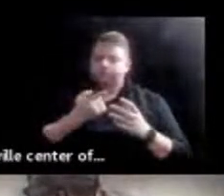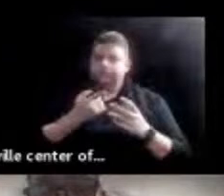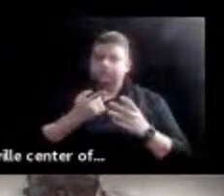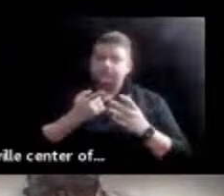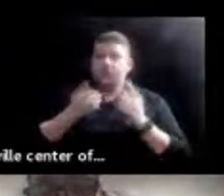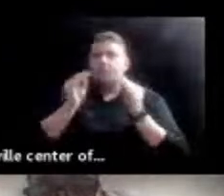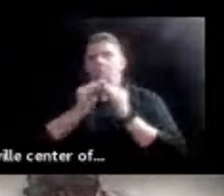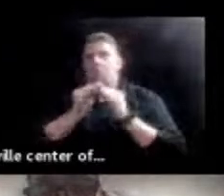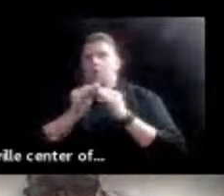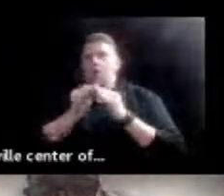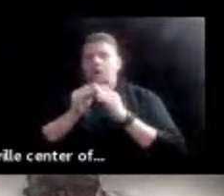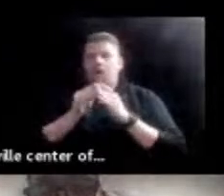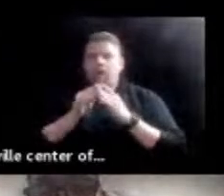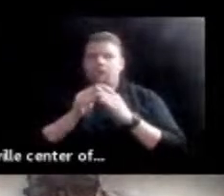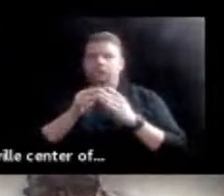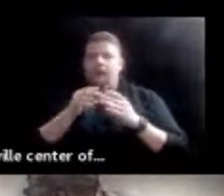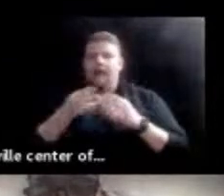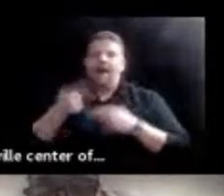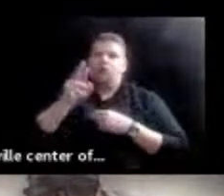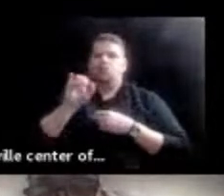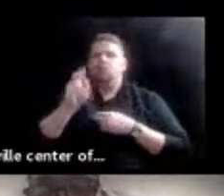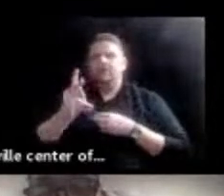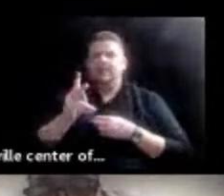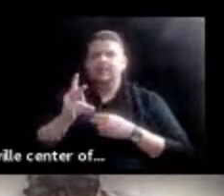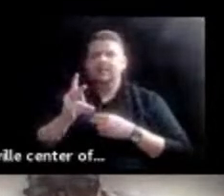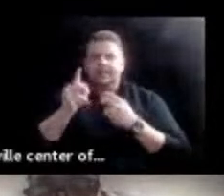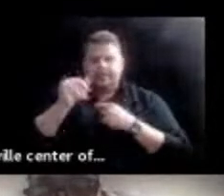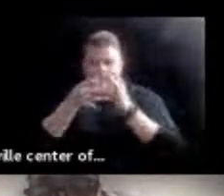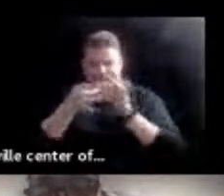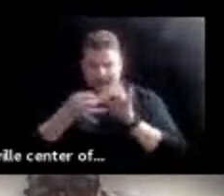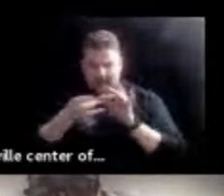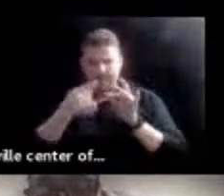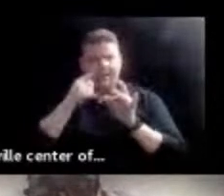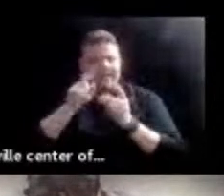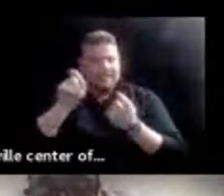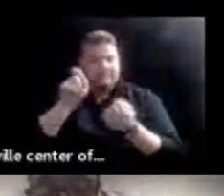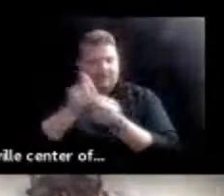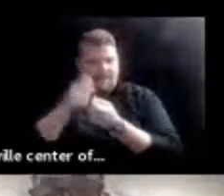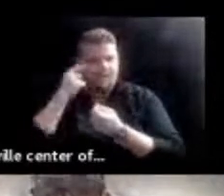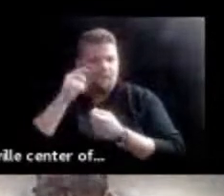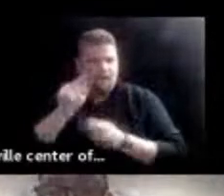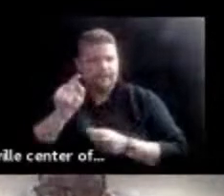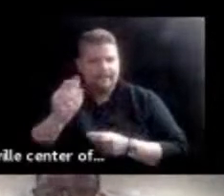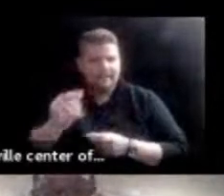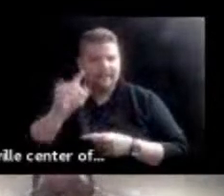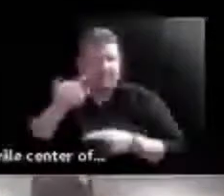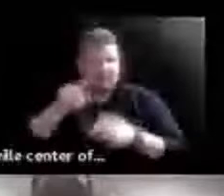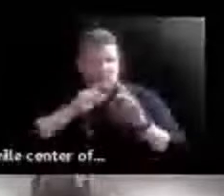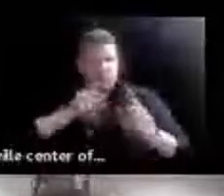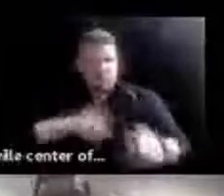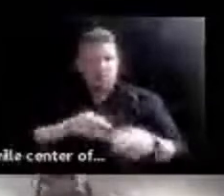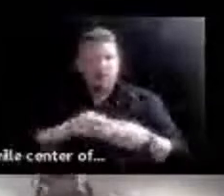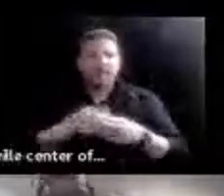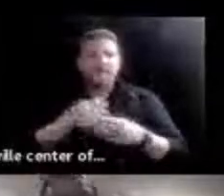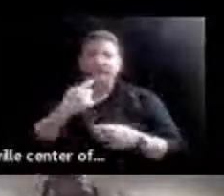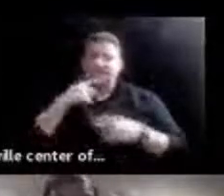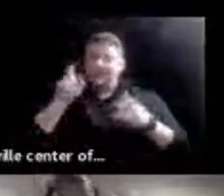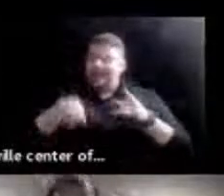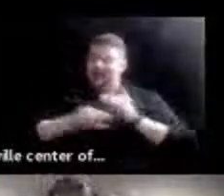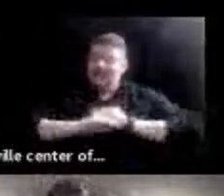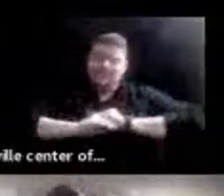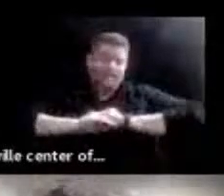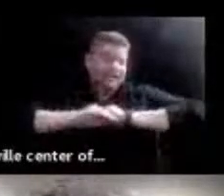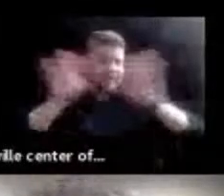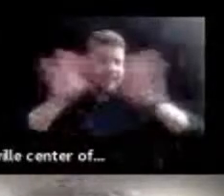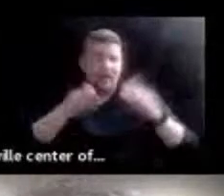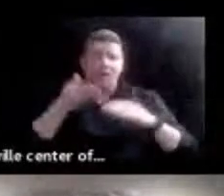more vulnerable. And so it says, and this is specific for Tennessee, this report, it says, it must be made clear that